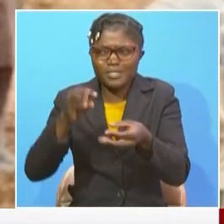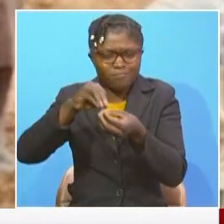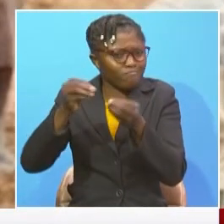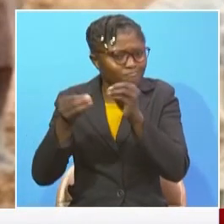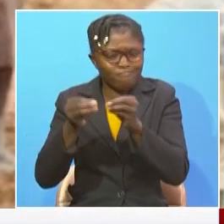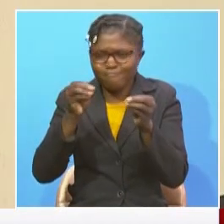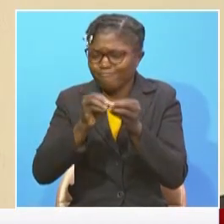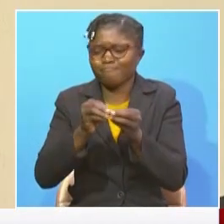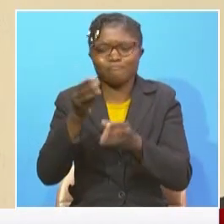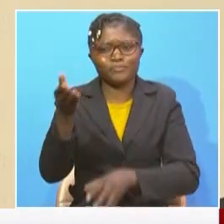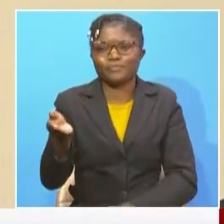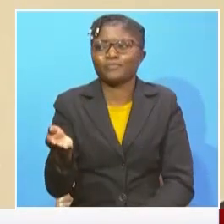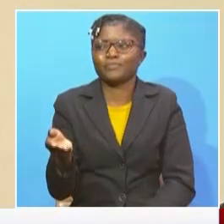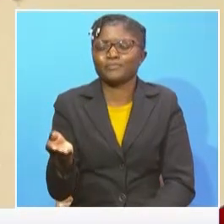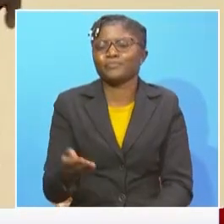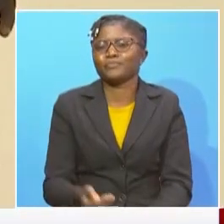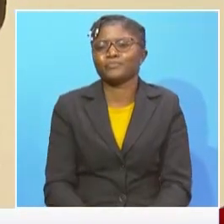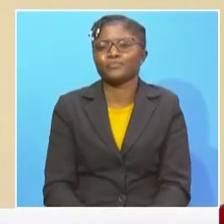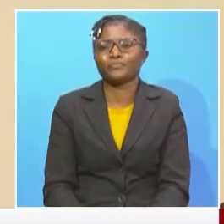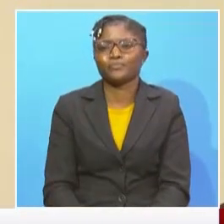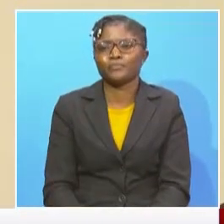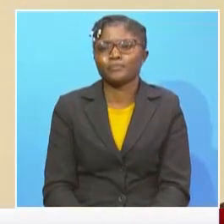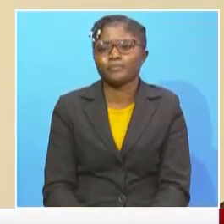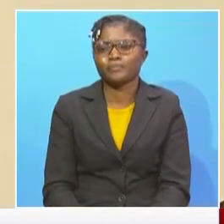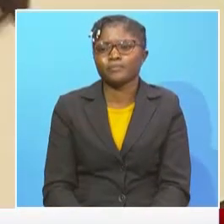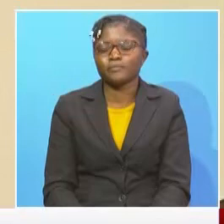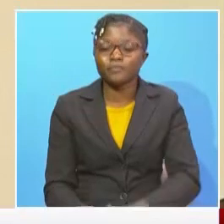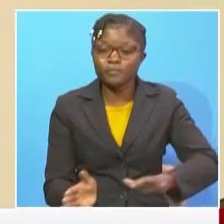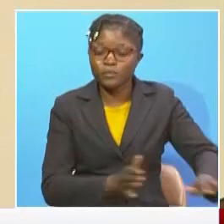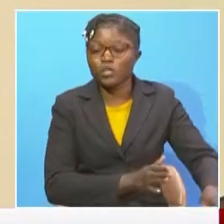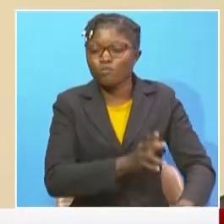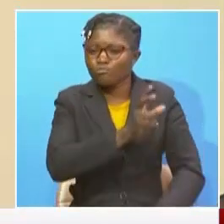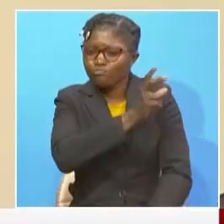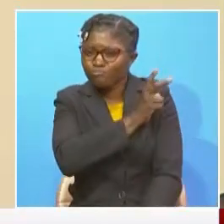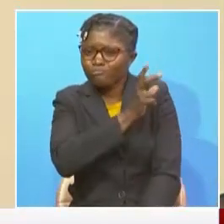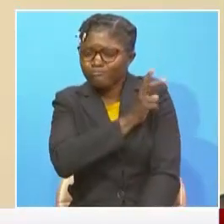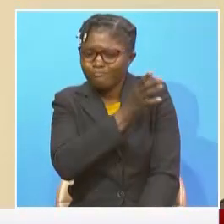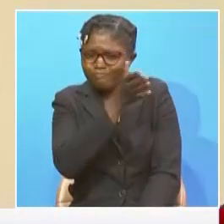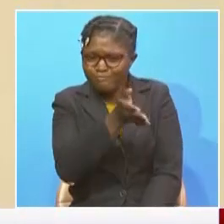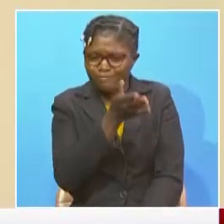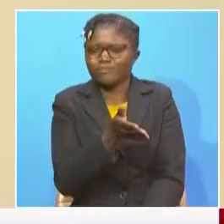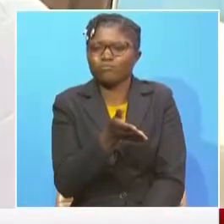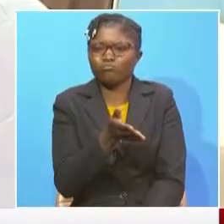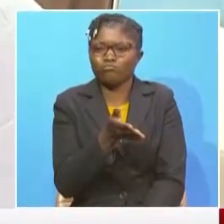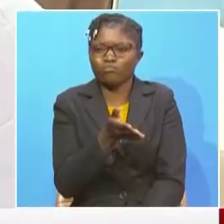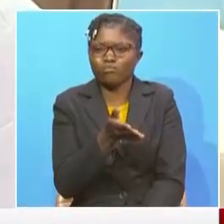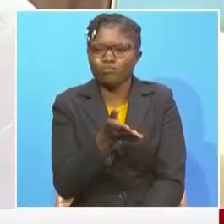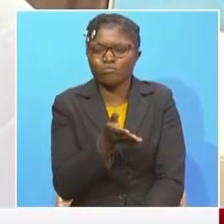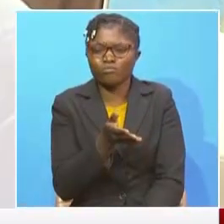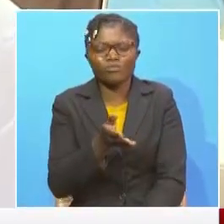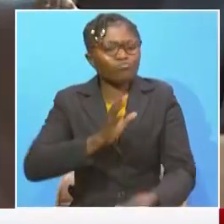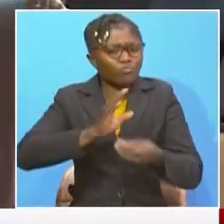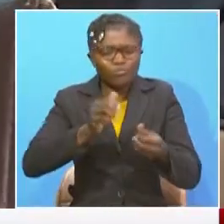of reasons. If you go to that prison now, the prison is flooded with illegal miners. Mm. It's not the problem